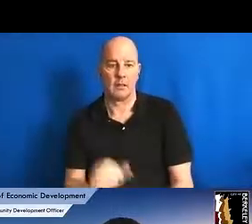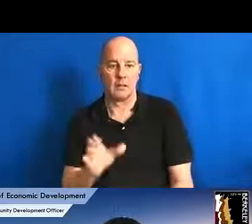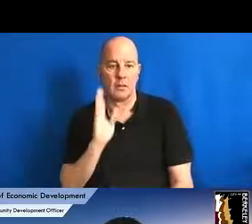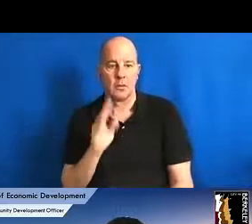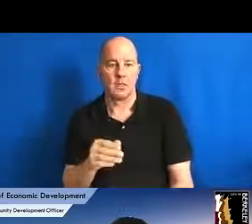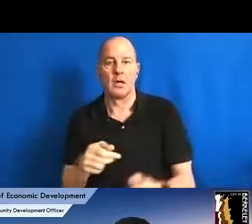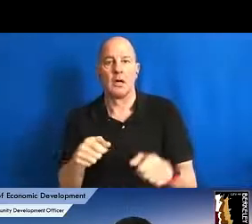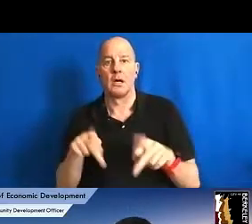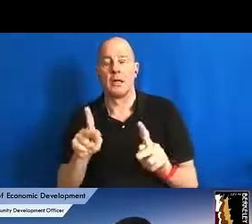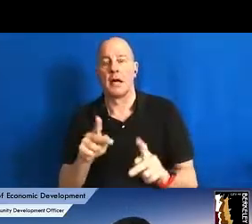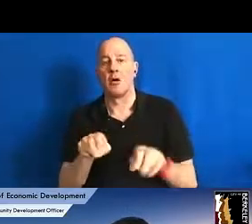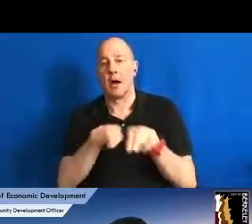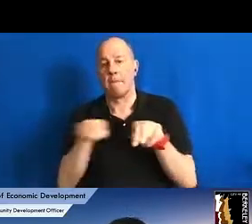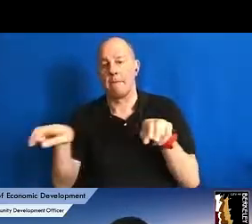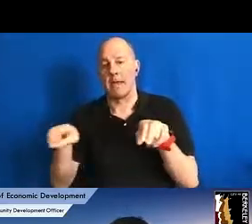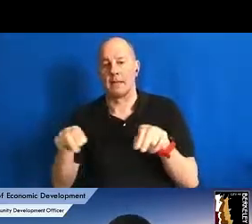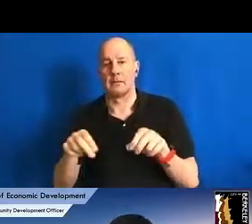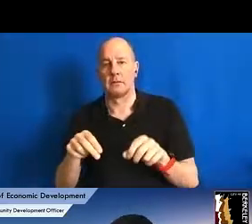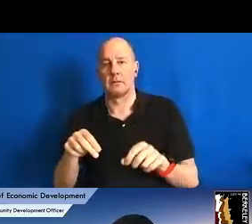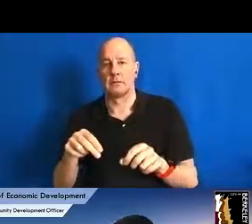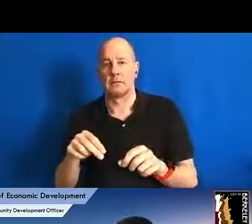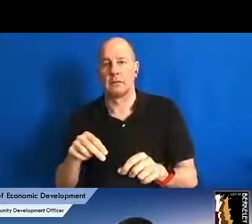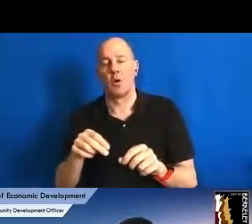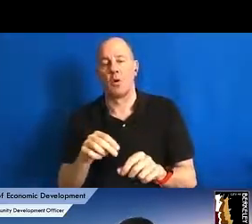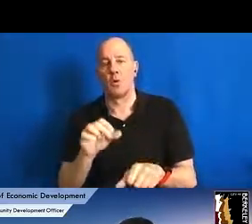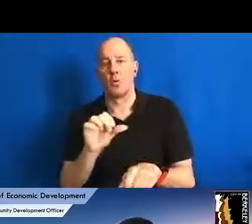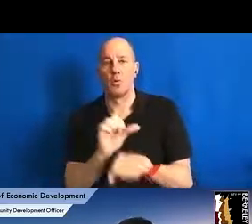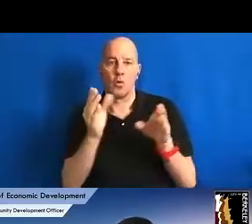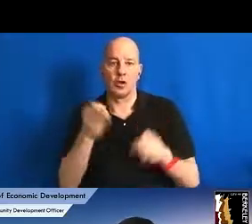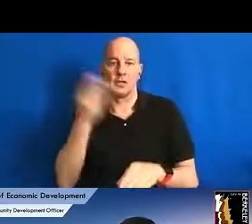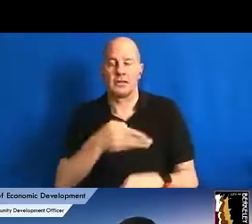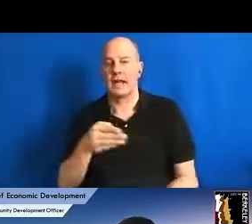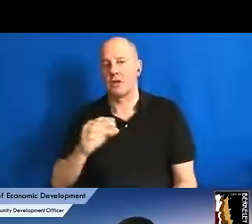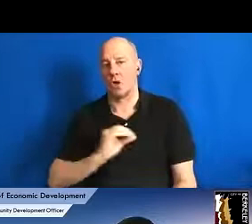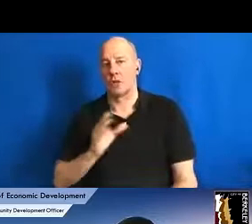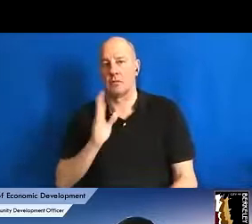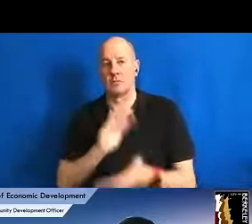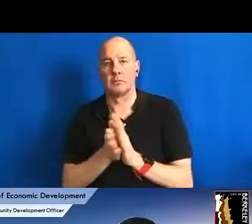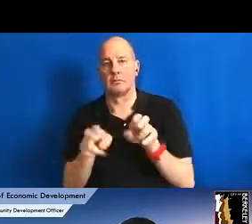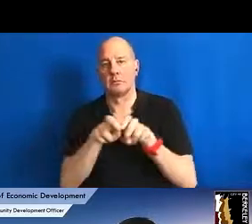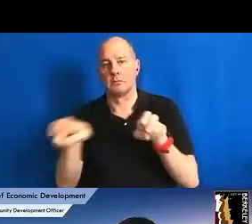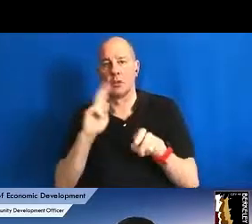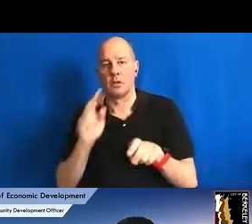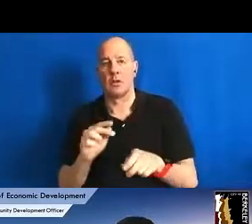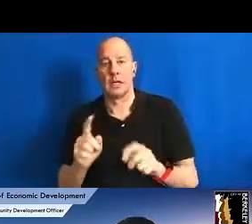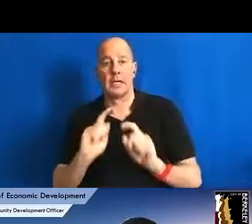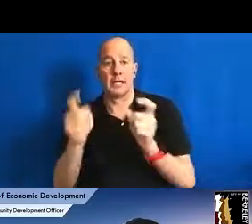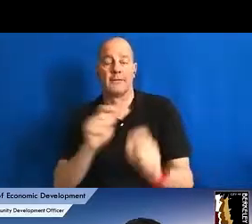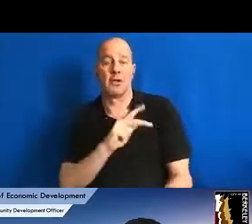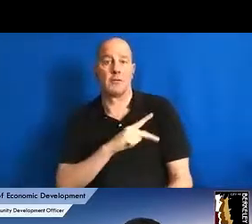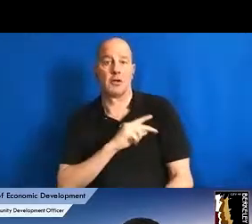of workers or workers/owners to be the panel that provides the personal guarantee. So it's not all on one